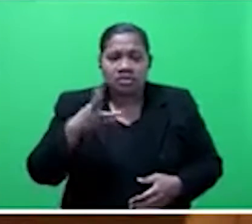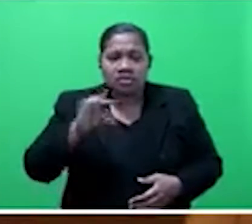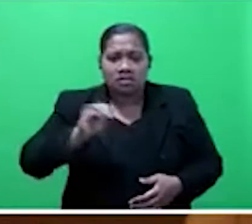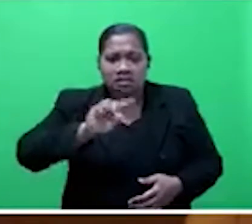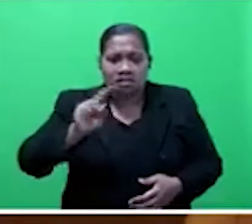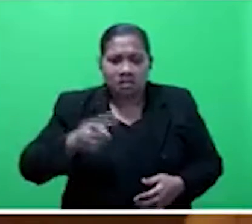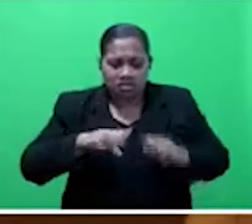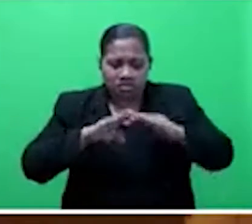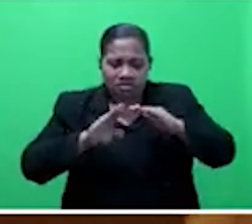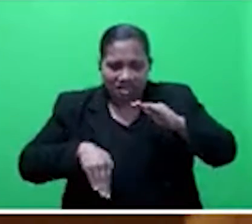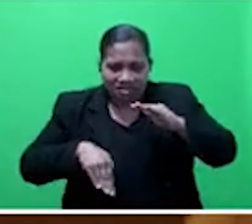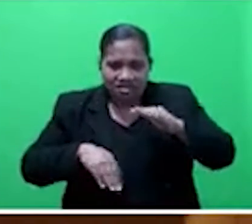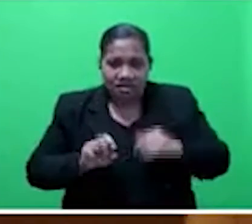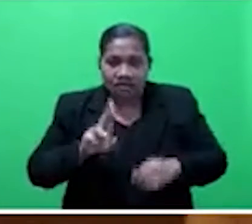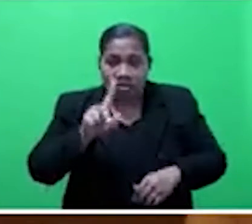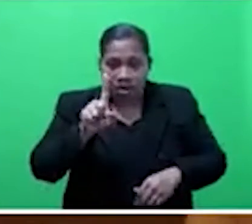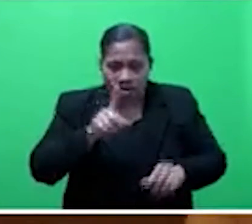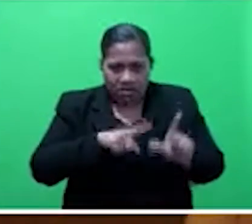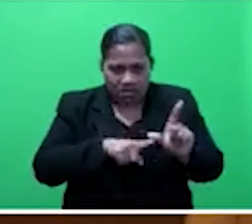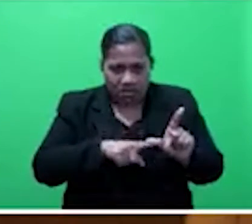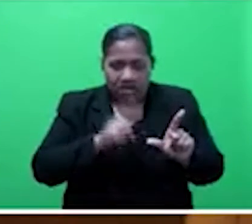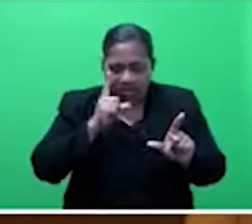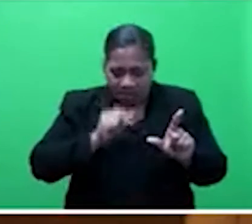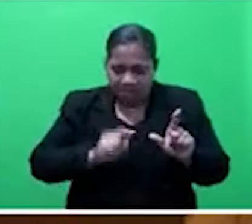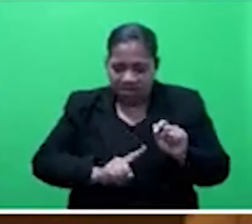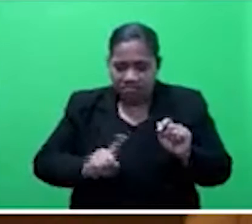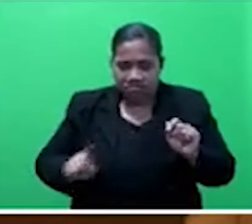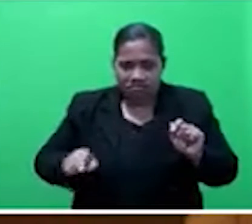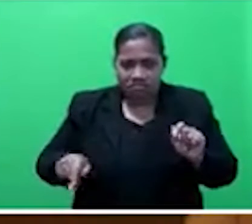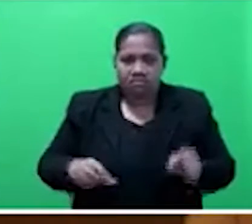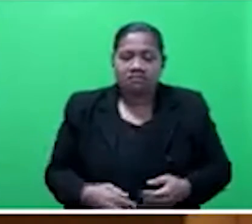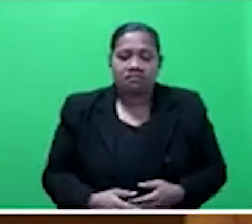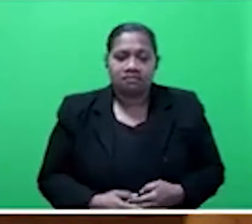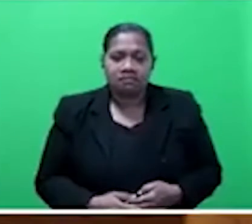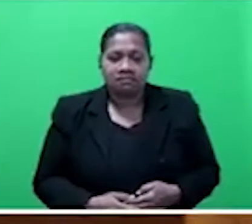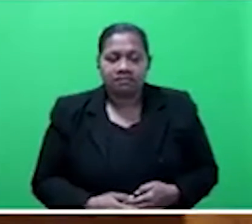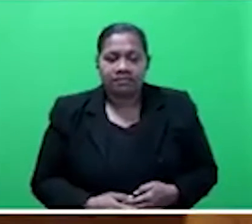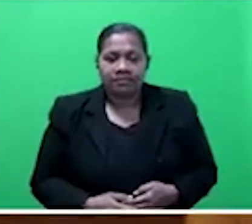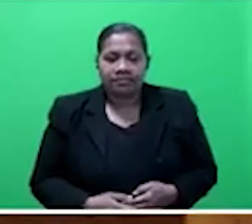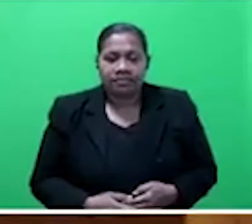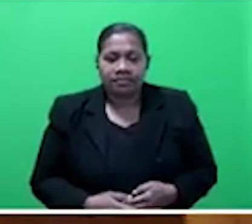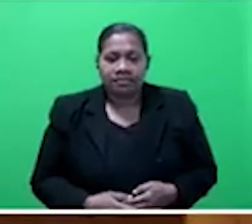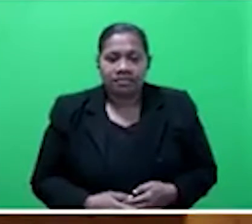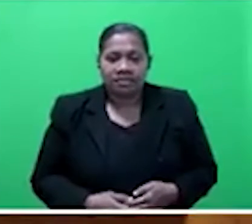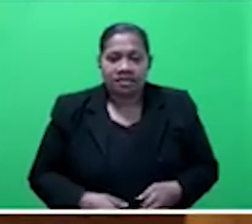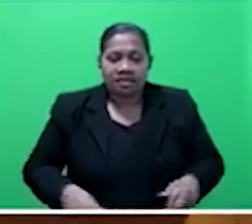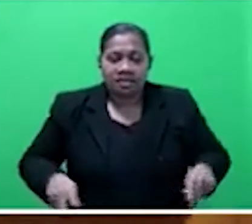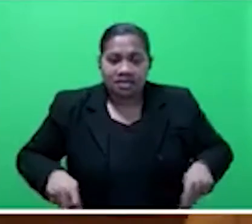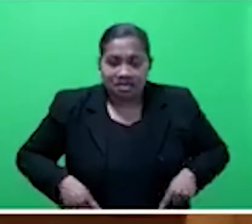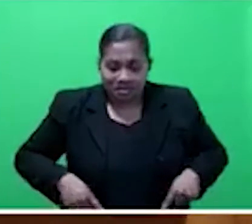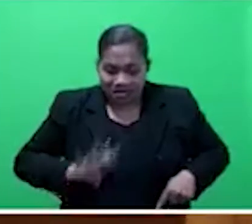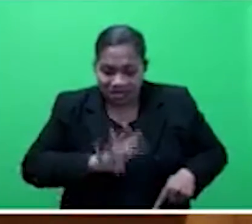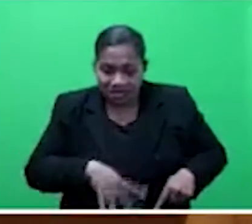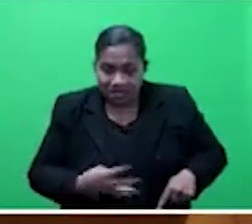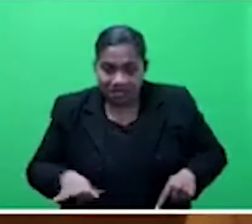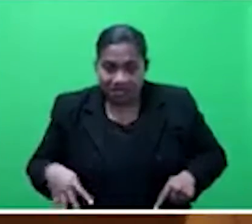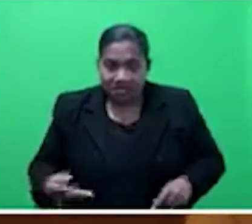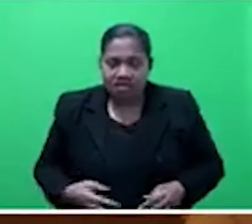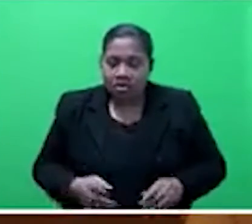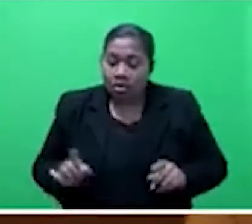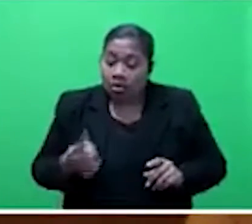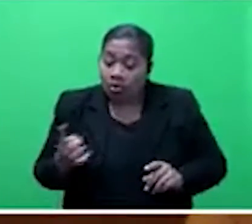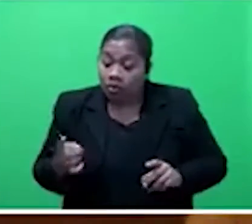year. These sessions can be taken at the dialysis unit nearest to them, and patients will